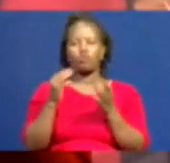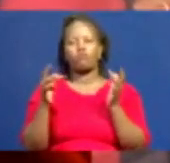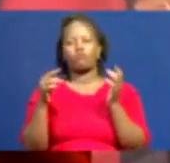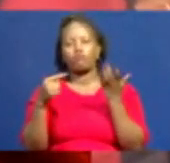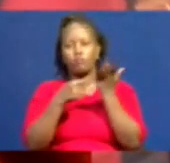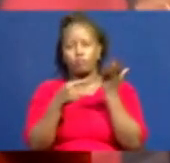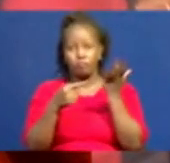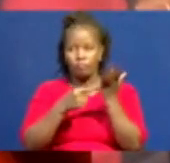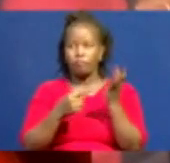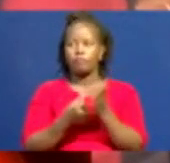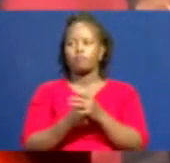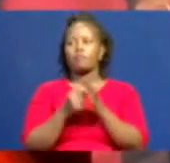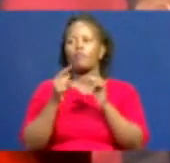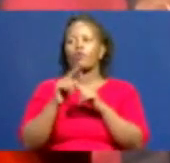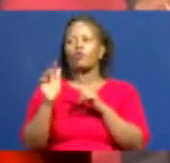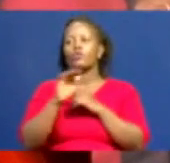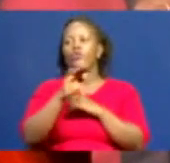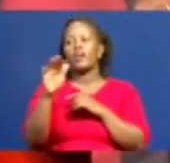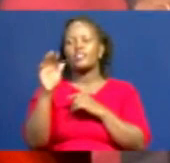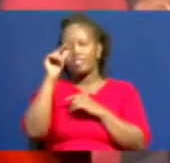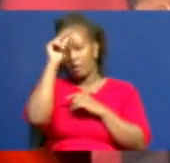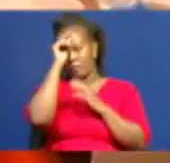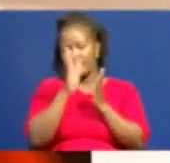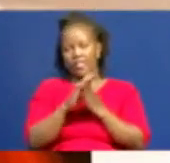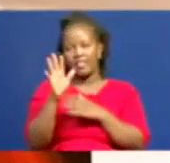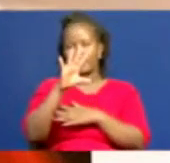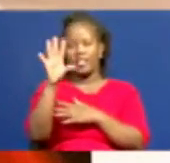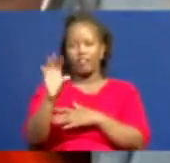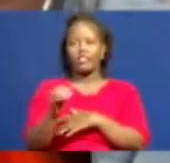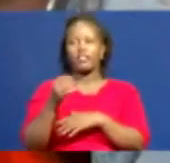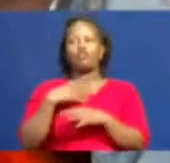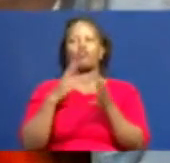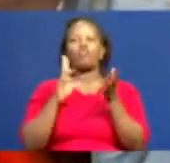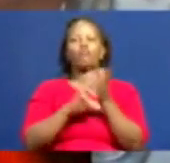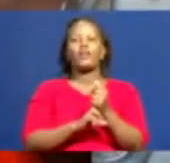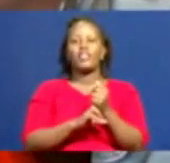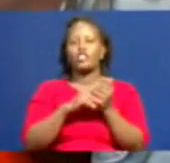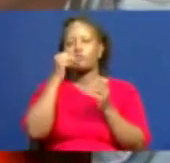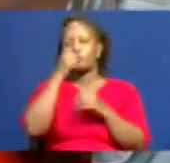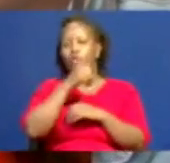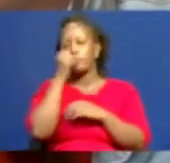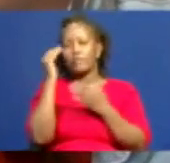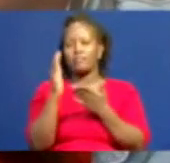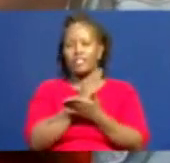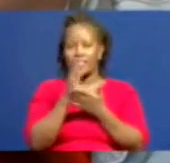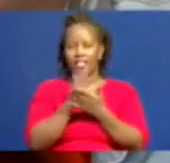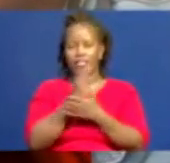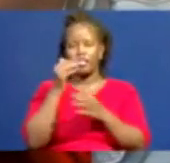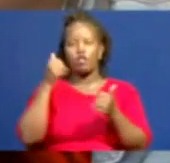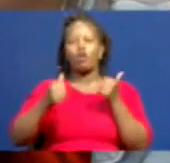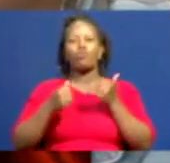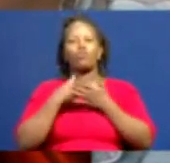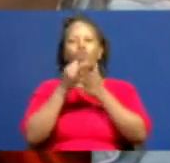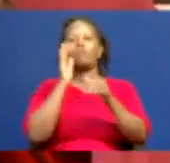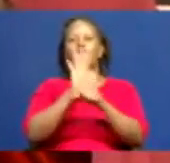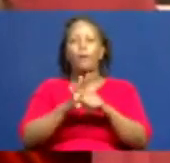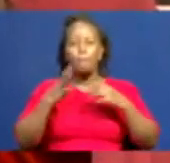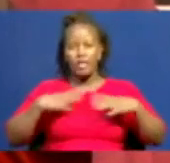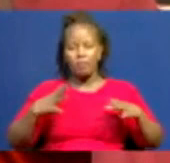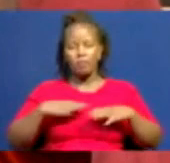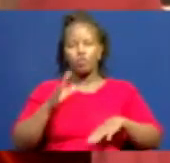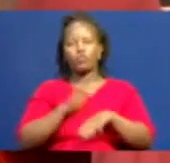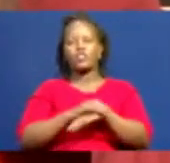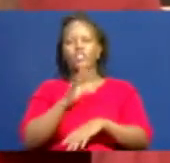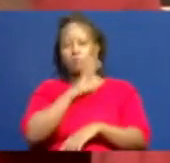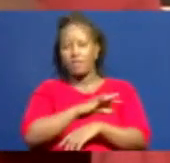region. They also called on governments in Africa to foster partnerships with the private sector that will enable millions to harness the benefit of